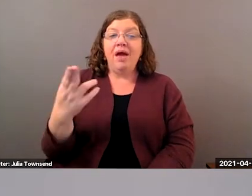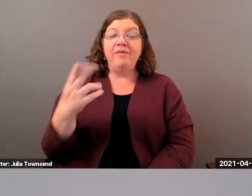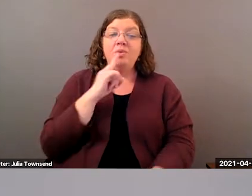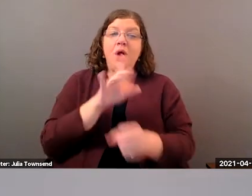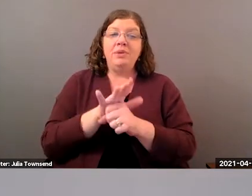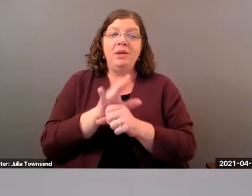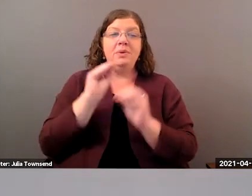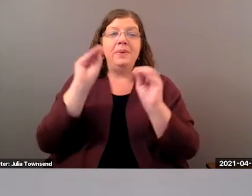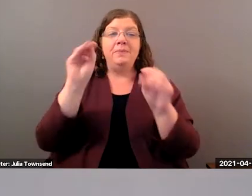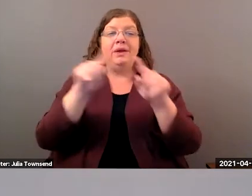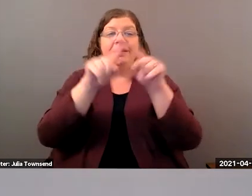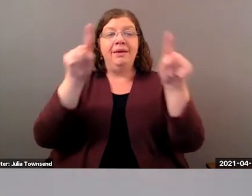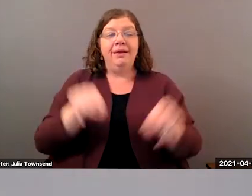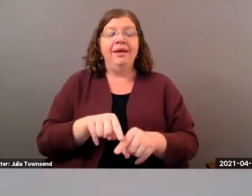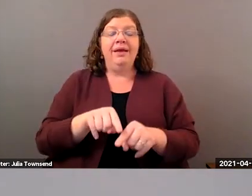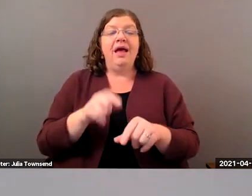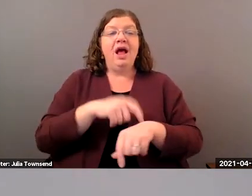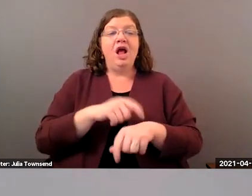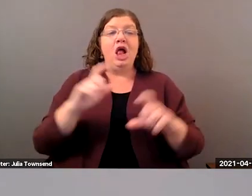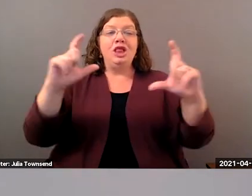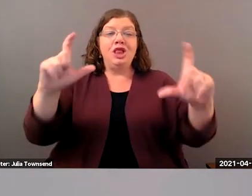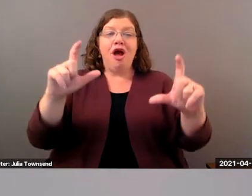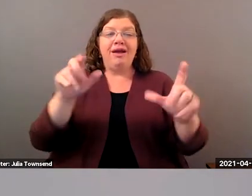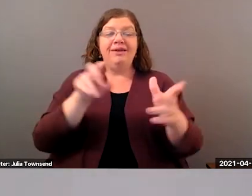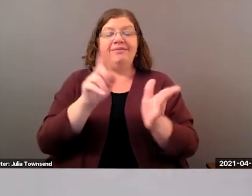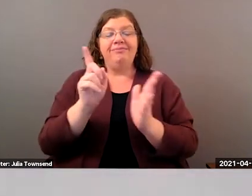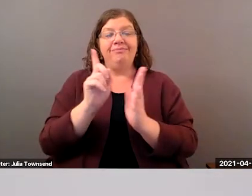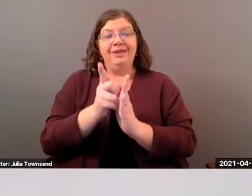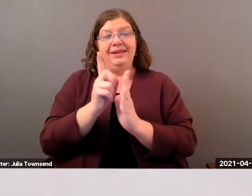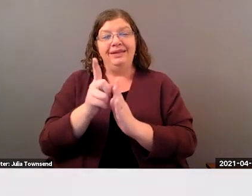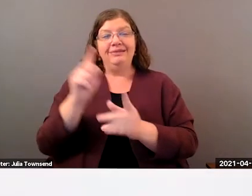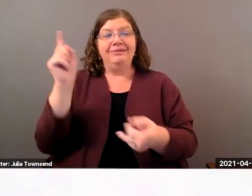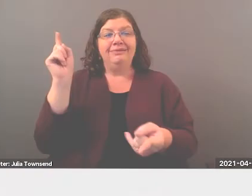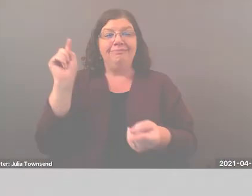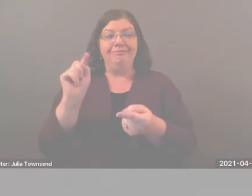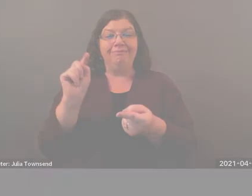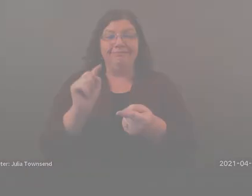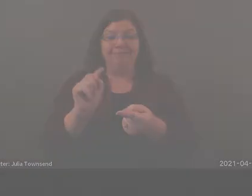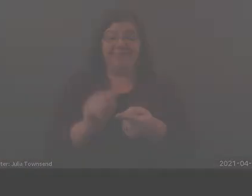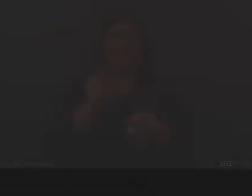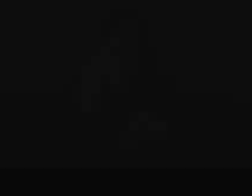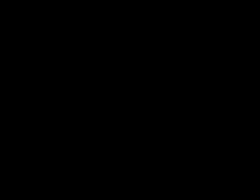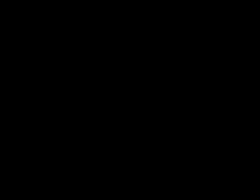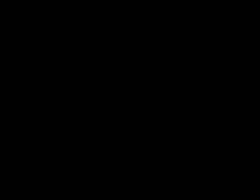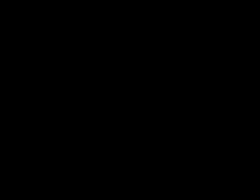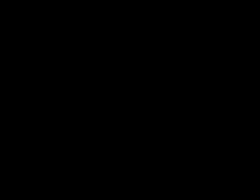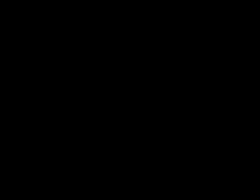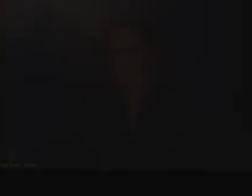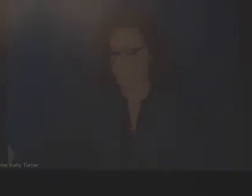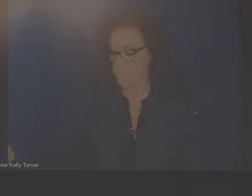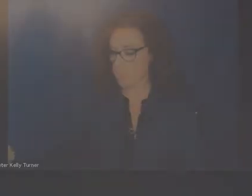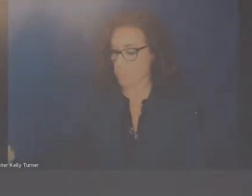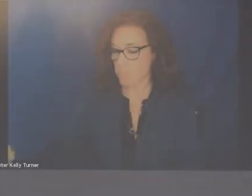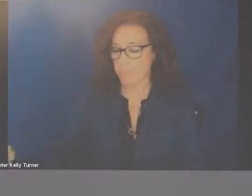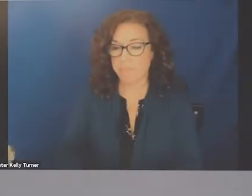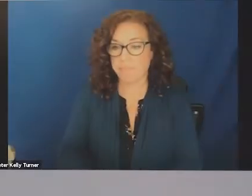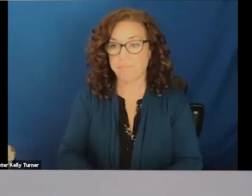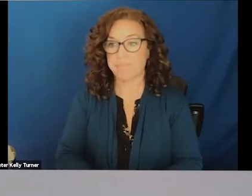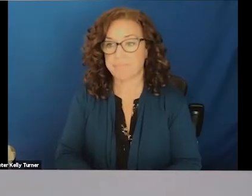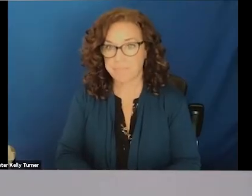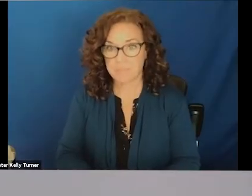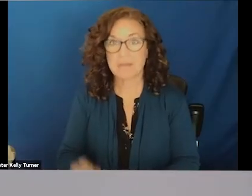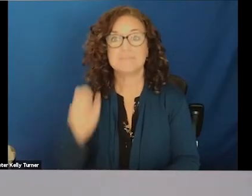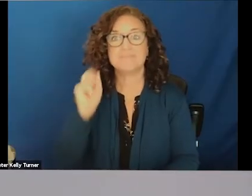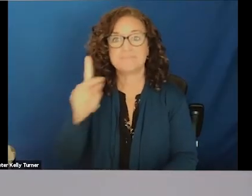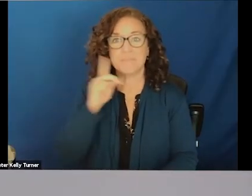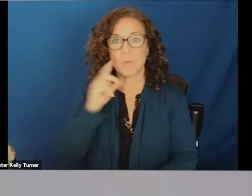countdown clock on the screen so you can just see where you are on the 10 minutes. And we're back.